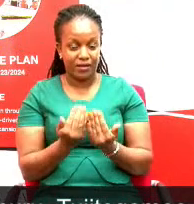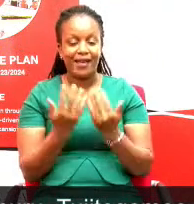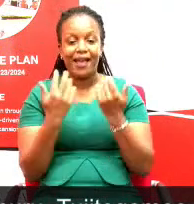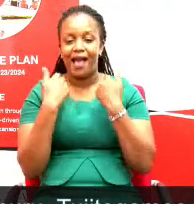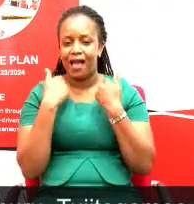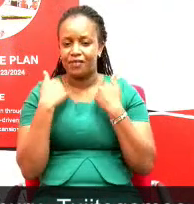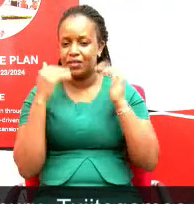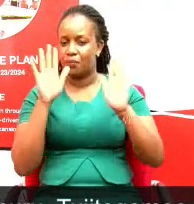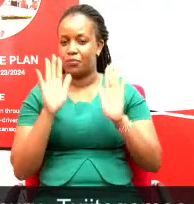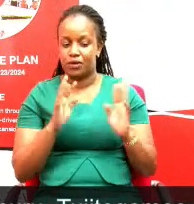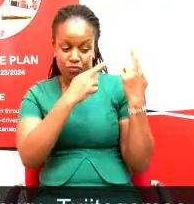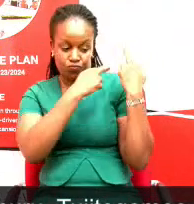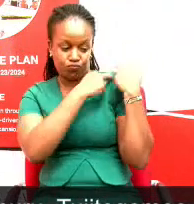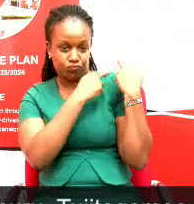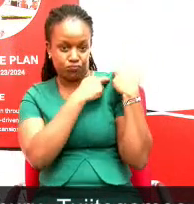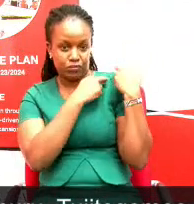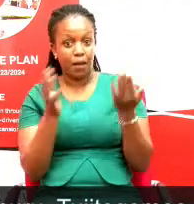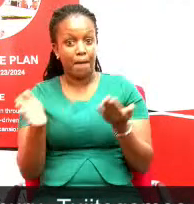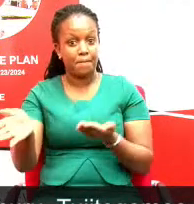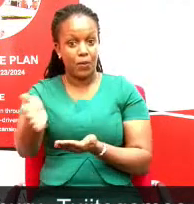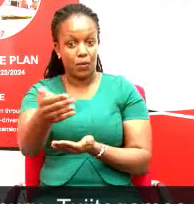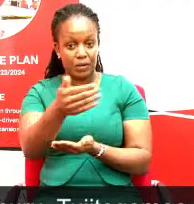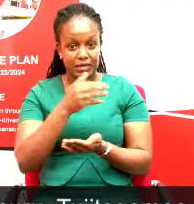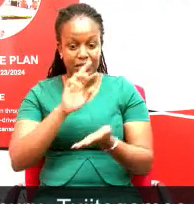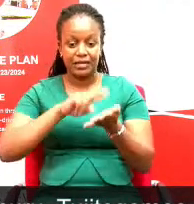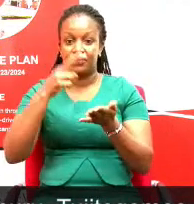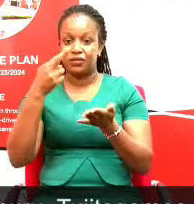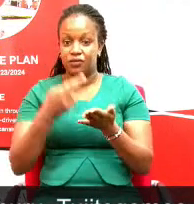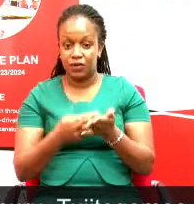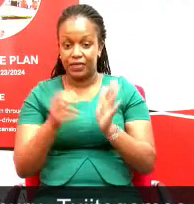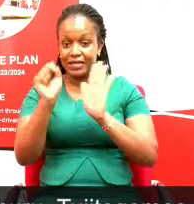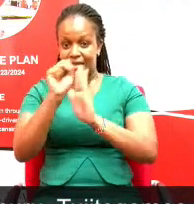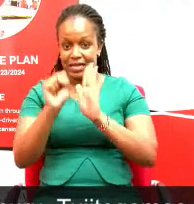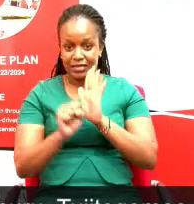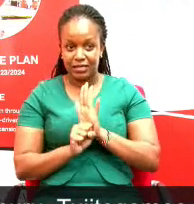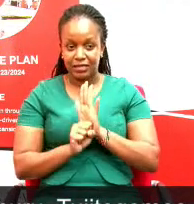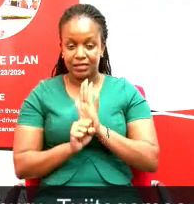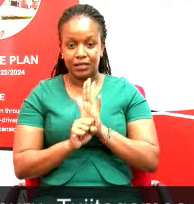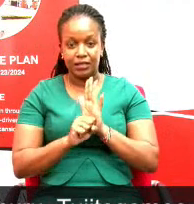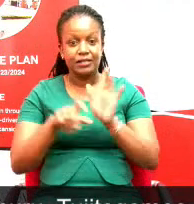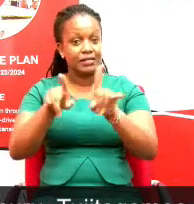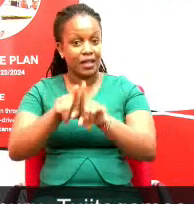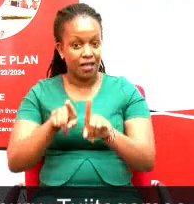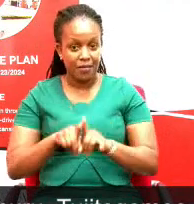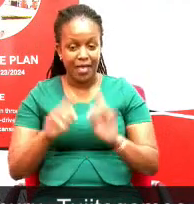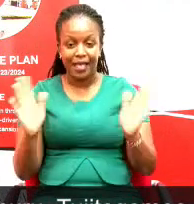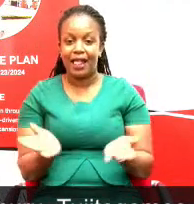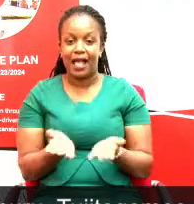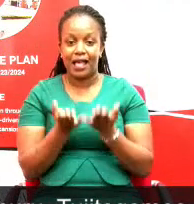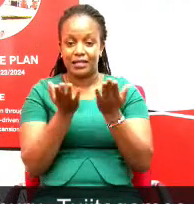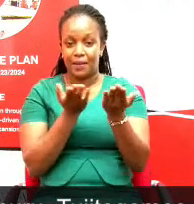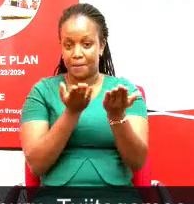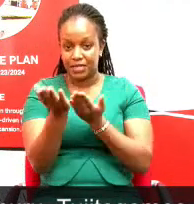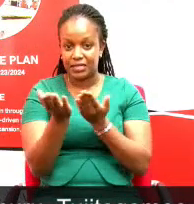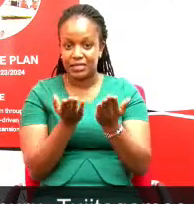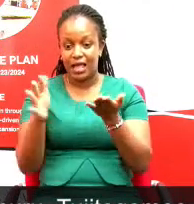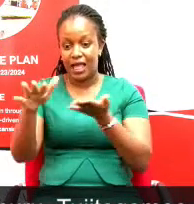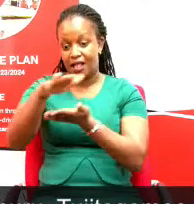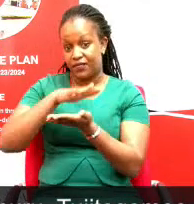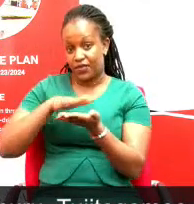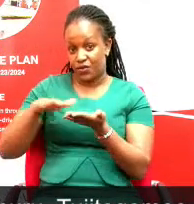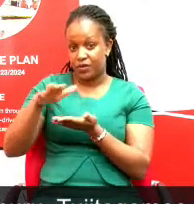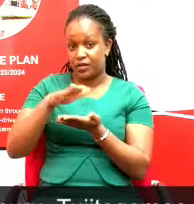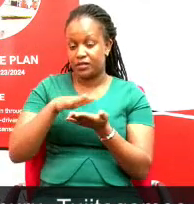a crucial role in mobilizing revenue for the state, as well as enhancing business